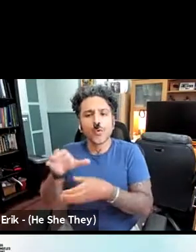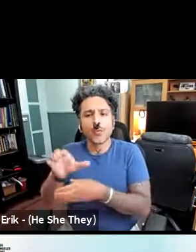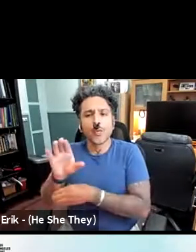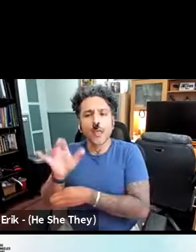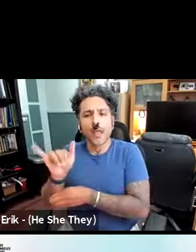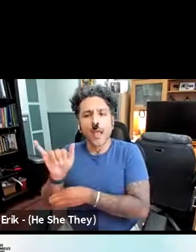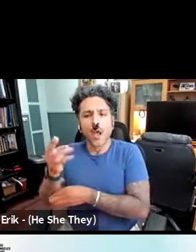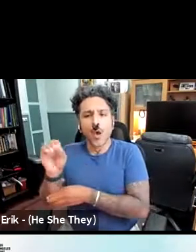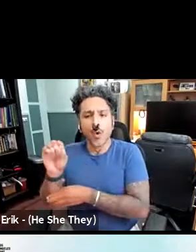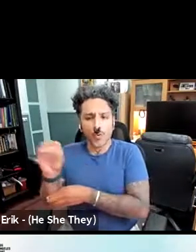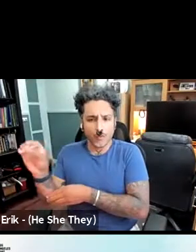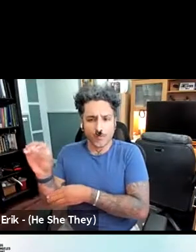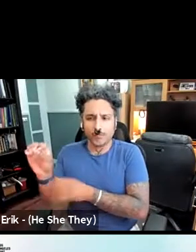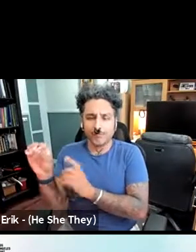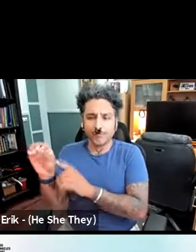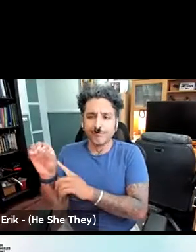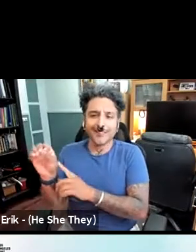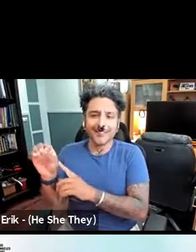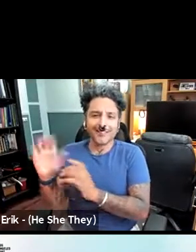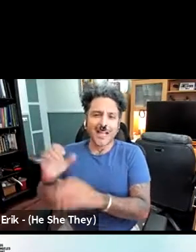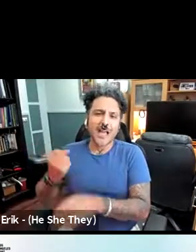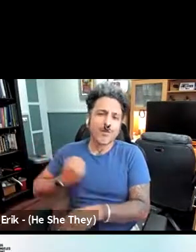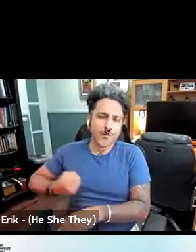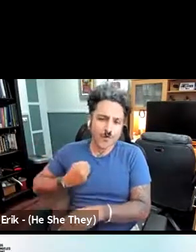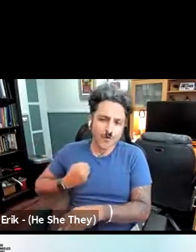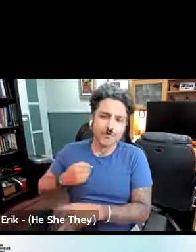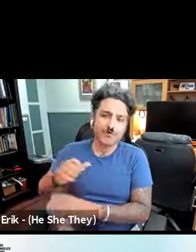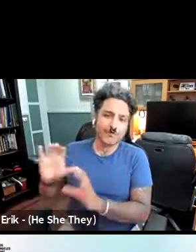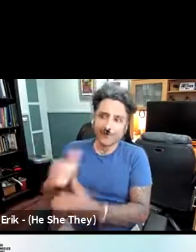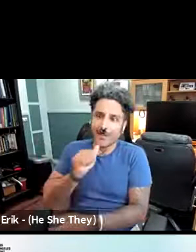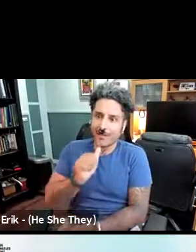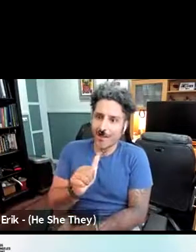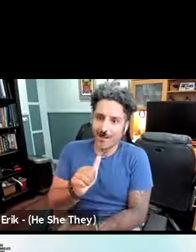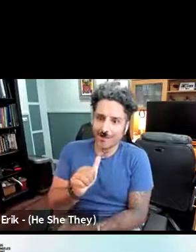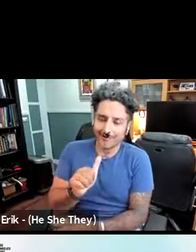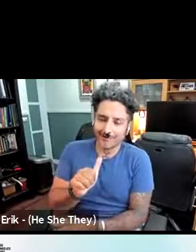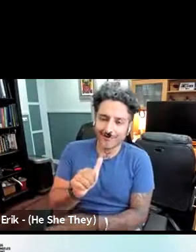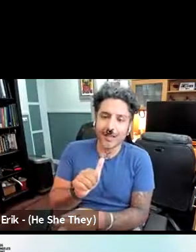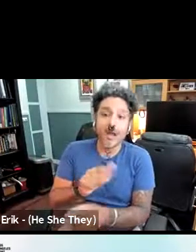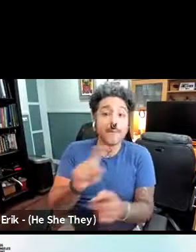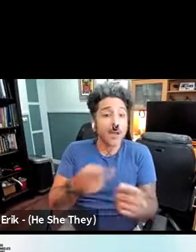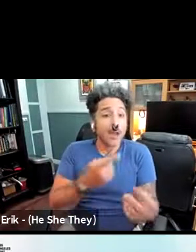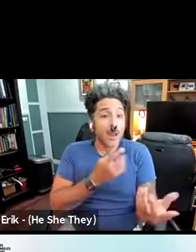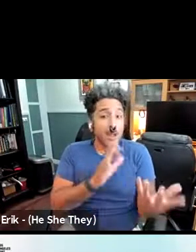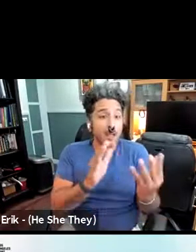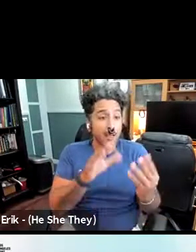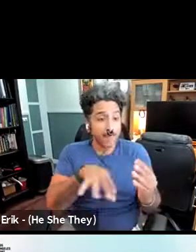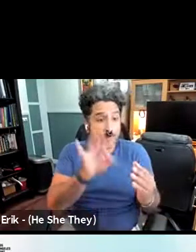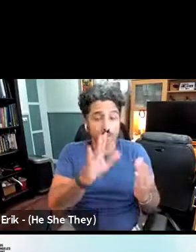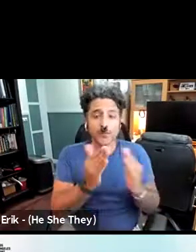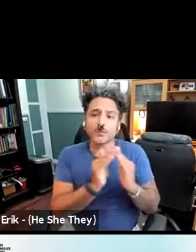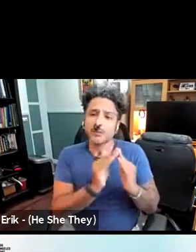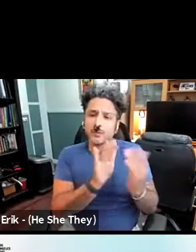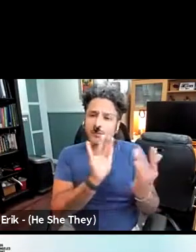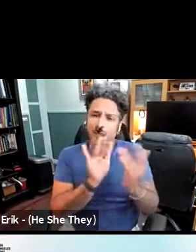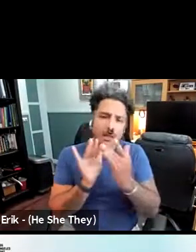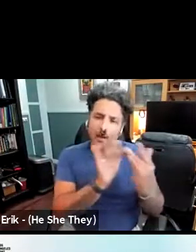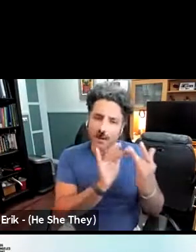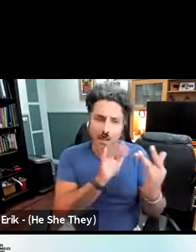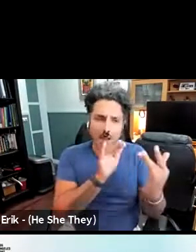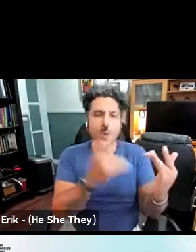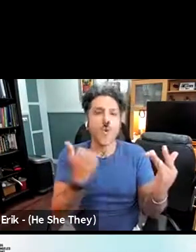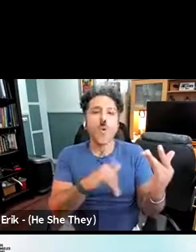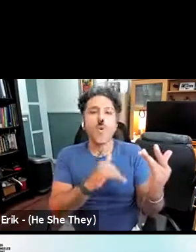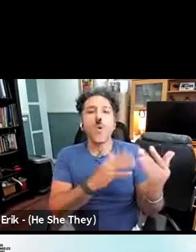when I wasn't supposed to be, but I found community online, you know what I mean? And until it manifested into my